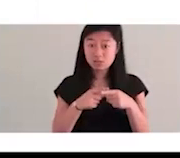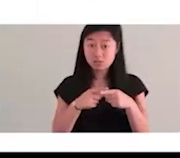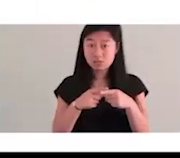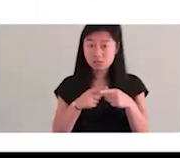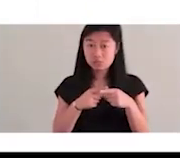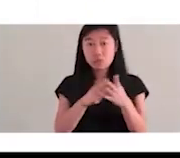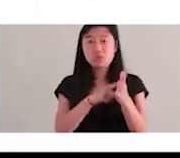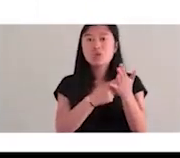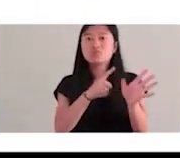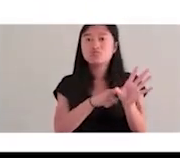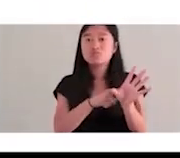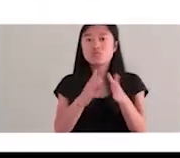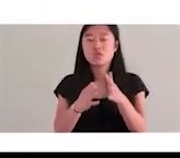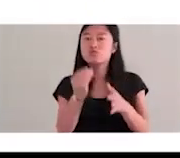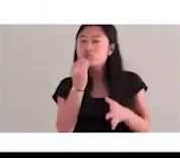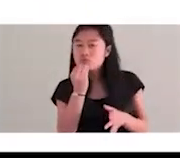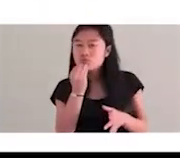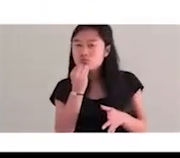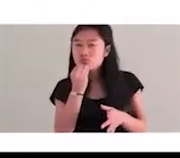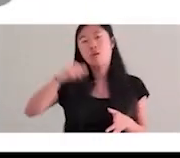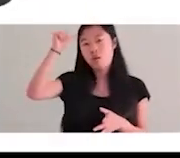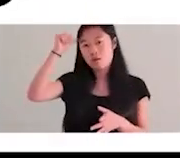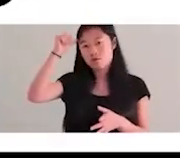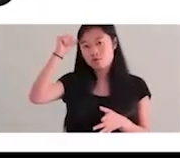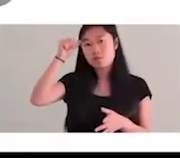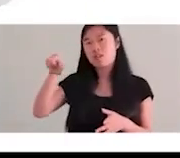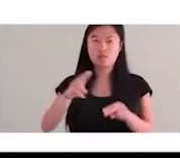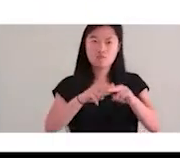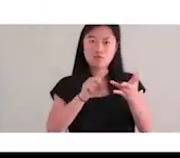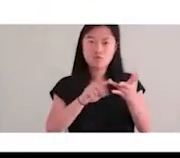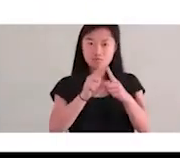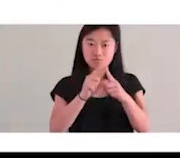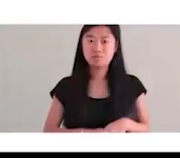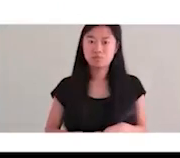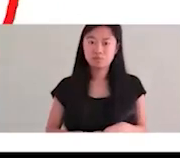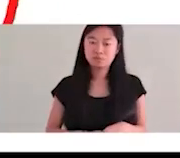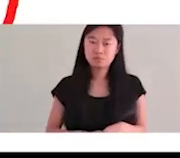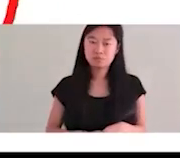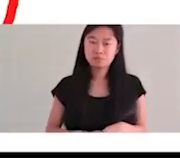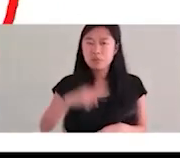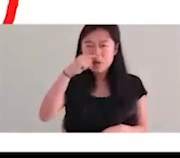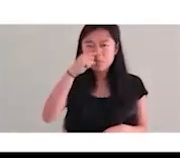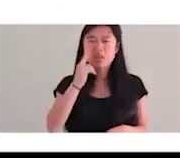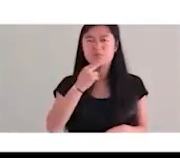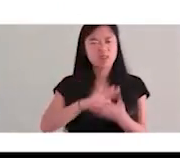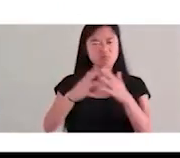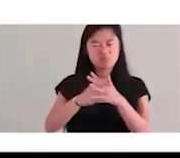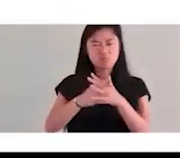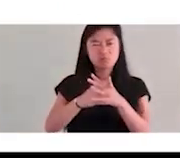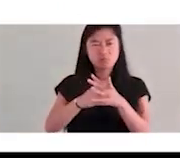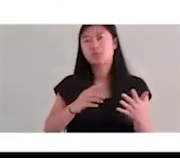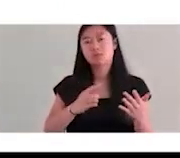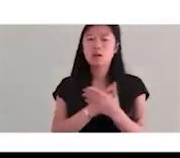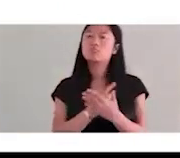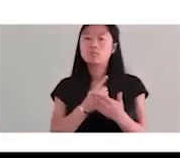signs this, I know he means food. How do people become deaf?